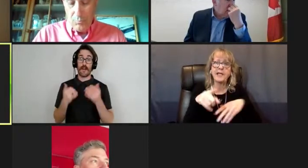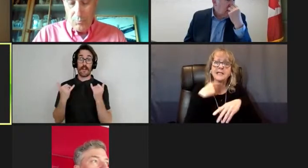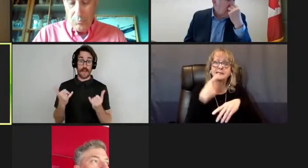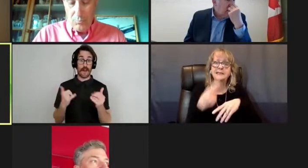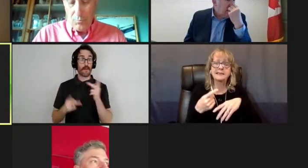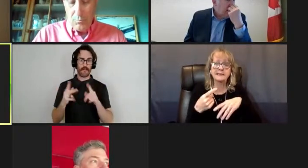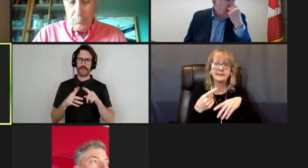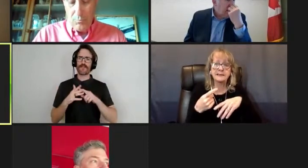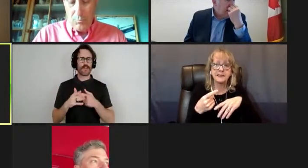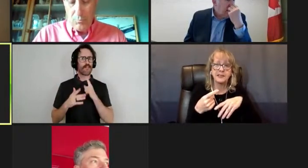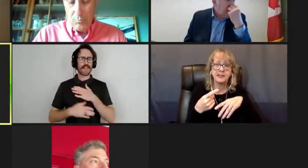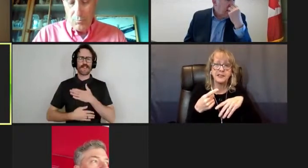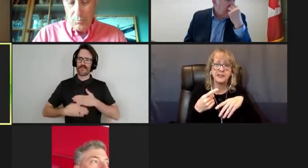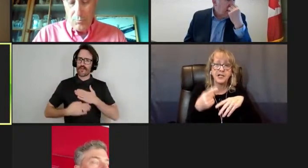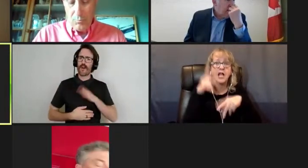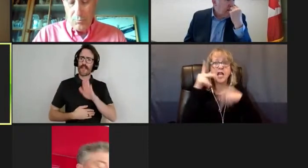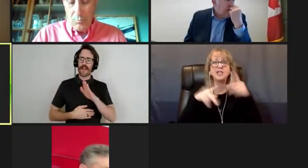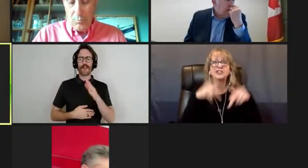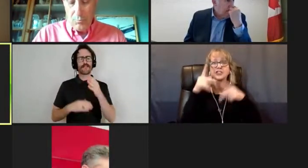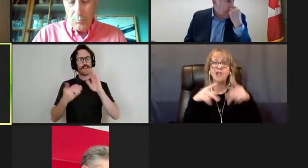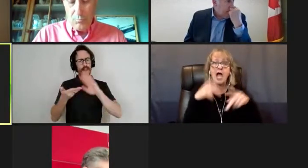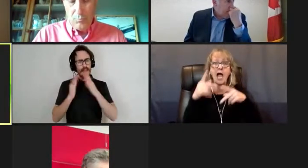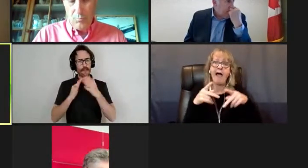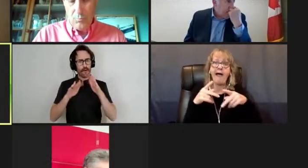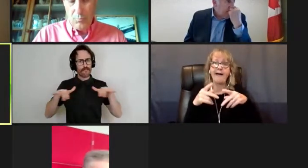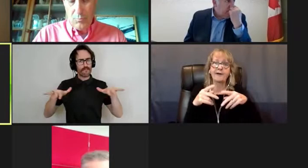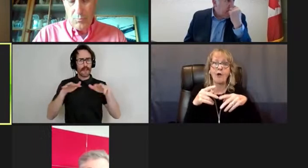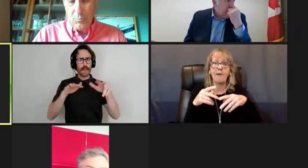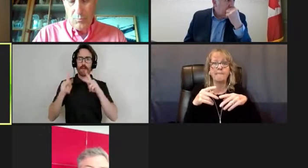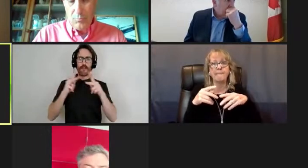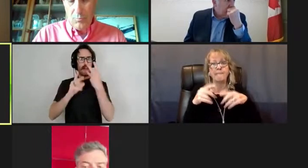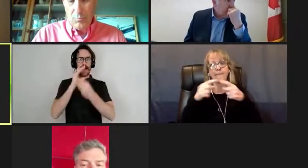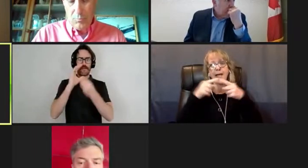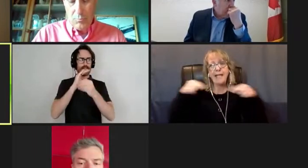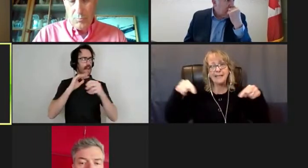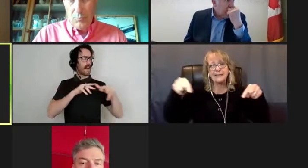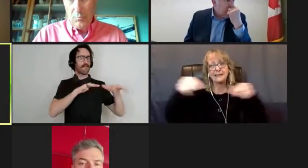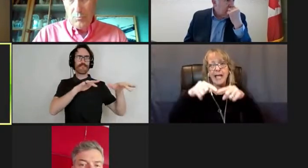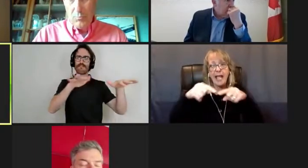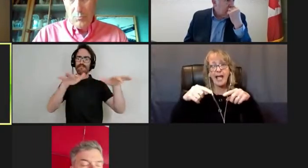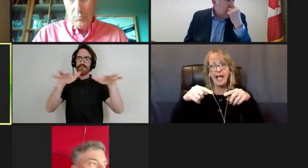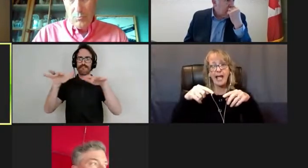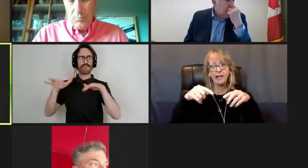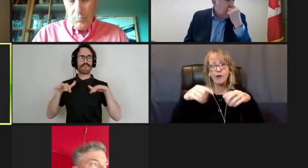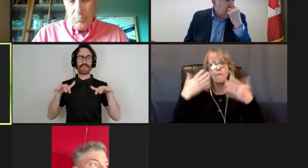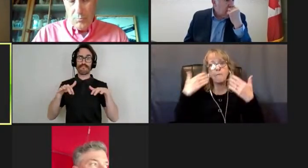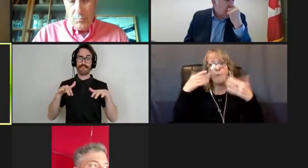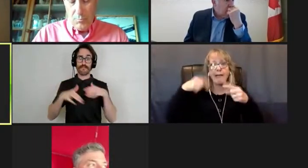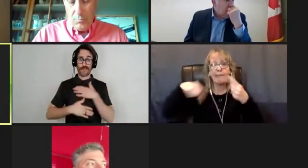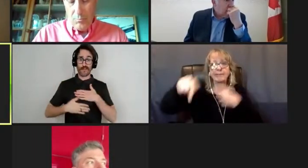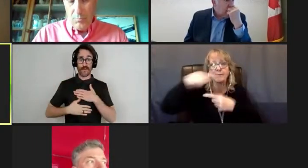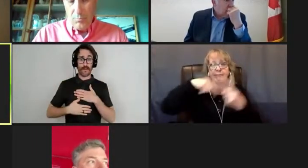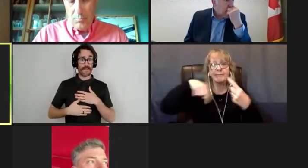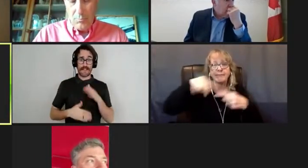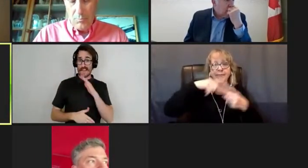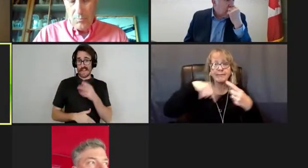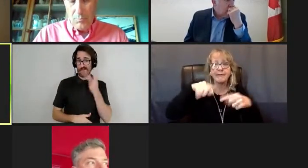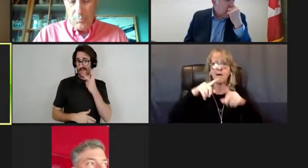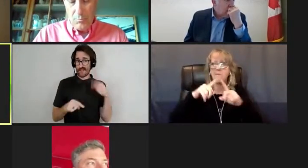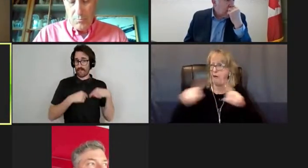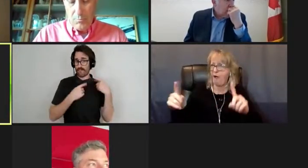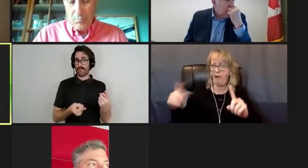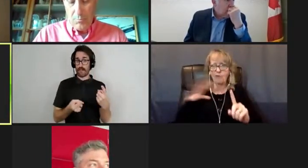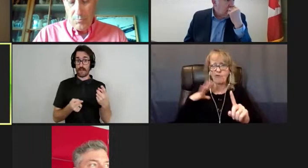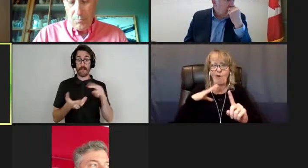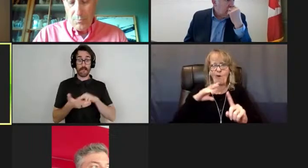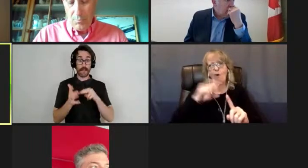neighborhoods. People are getting outside in numbers we haven't seen in normal circumstances. And that does mean